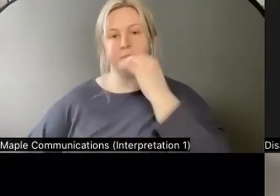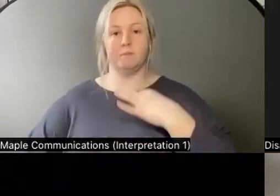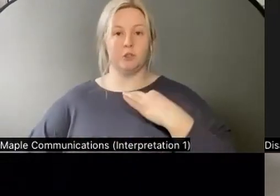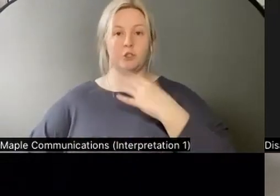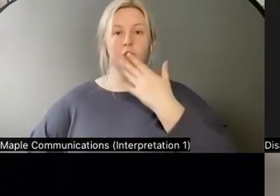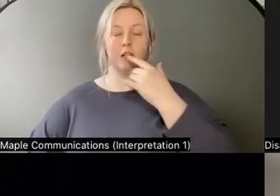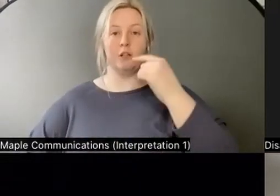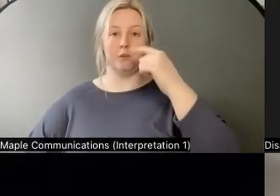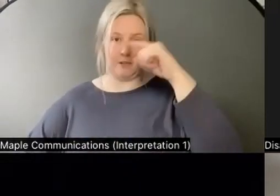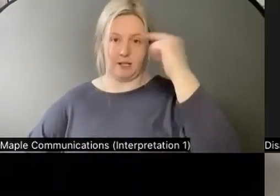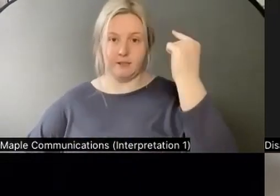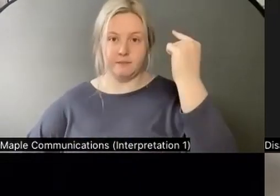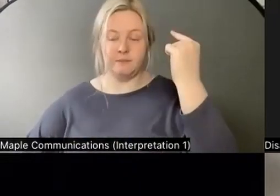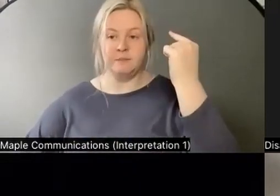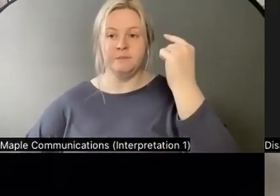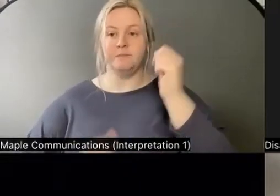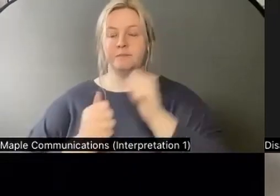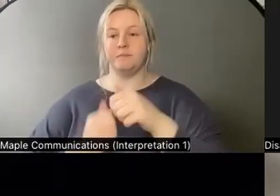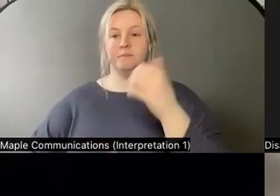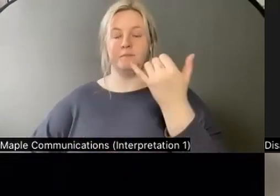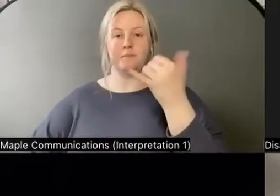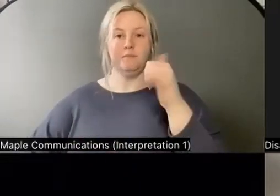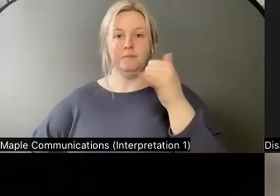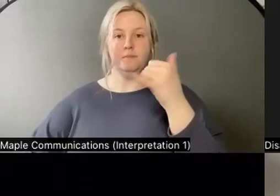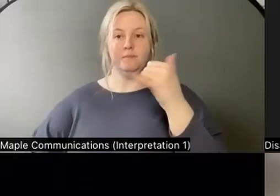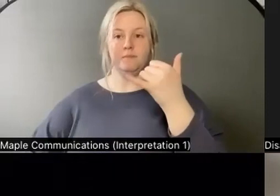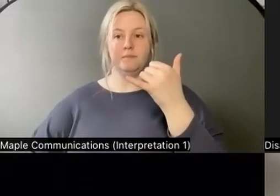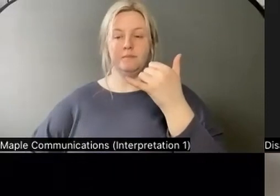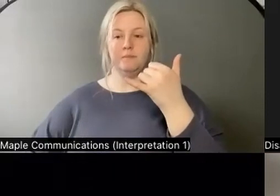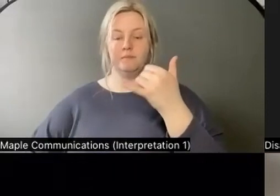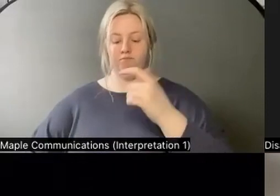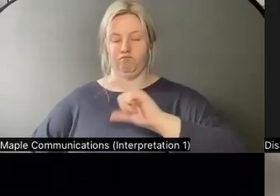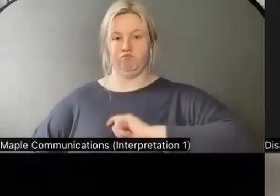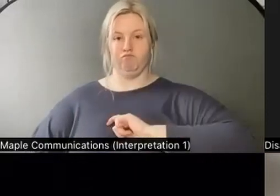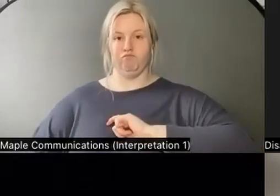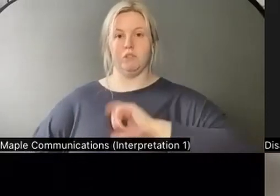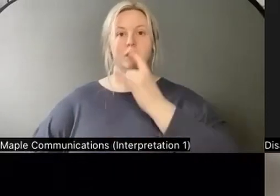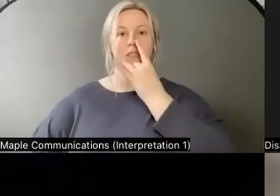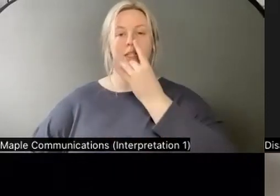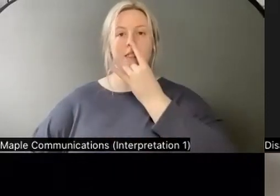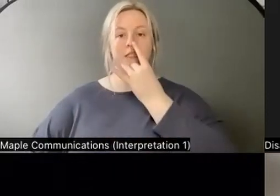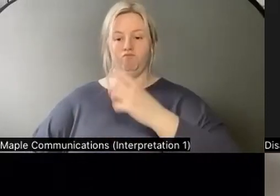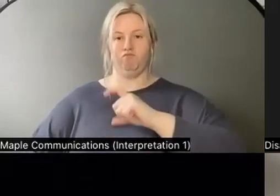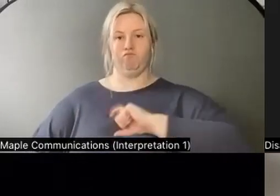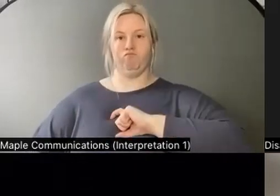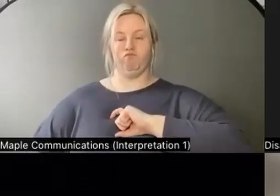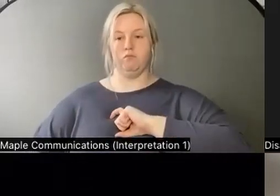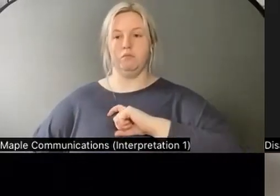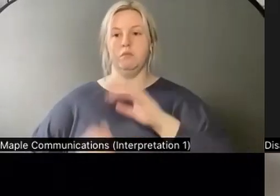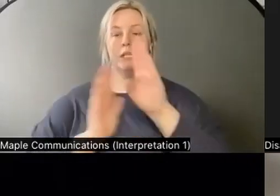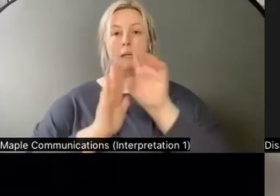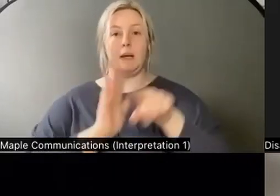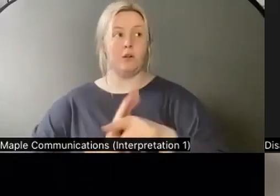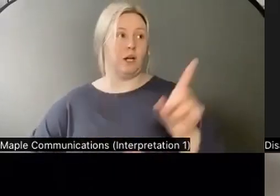with a yellow light bulb on it, and behind me is just